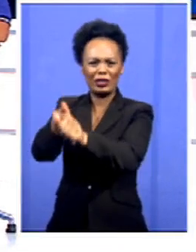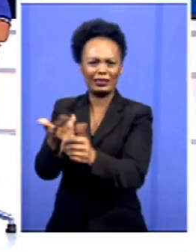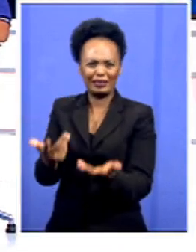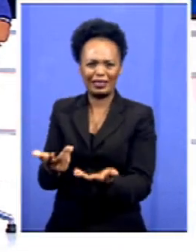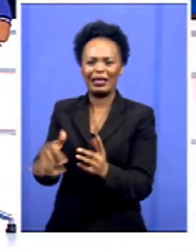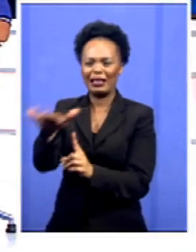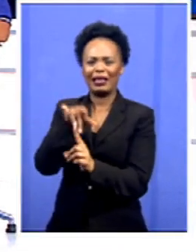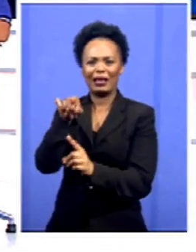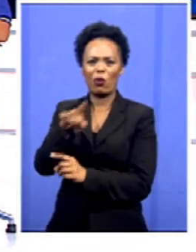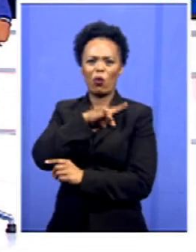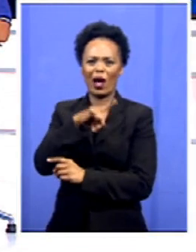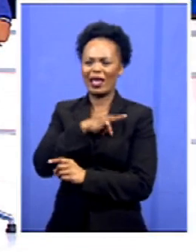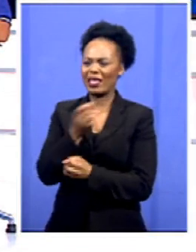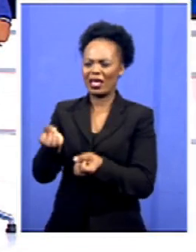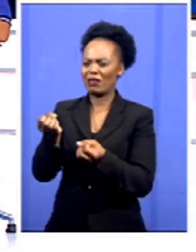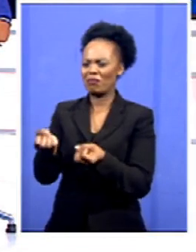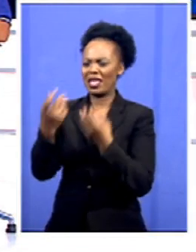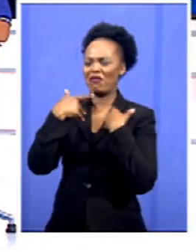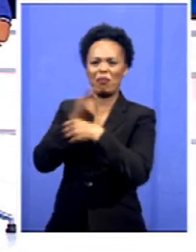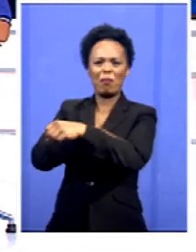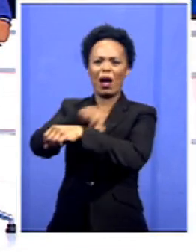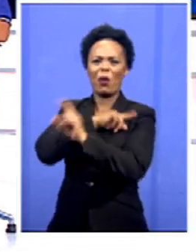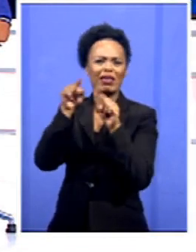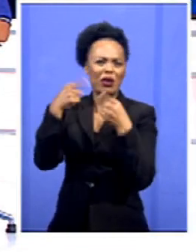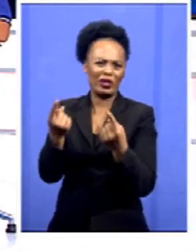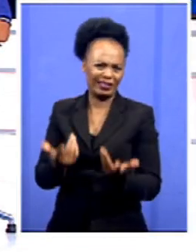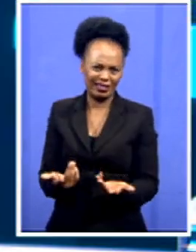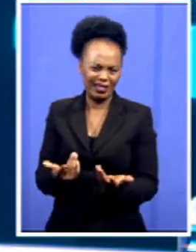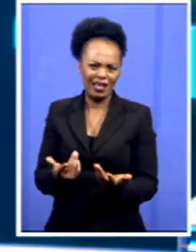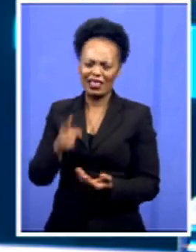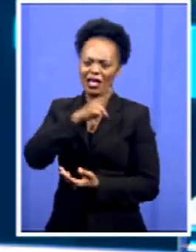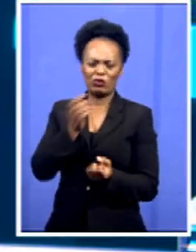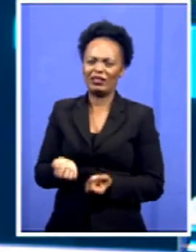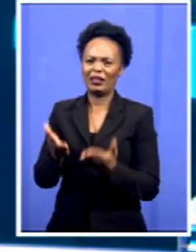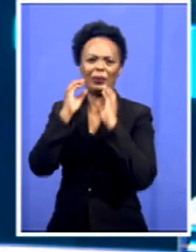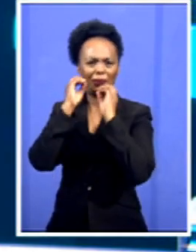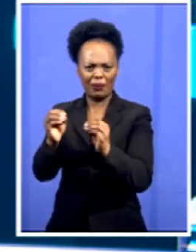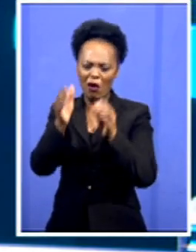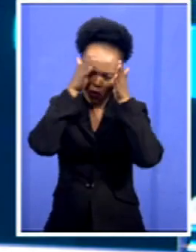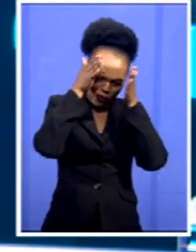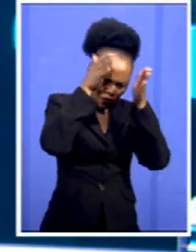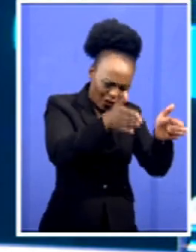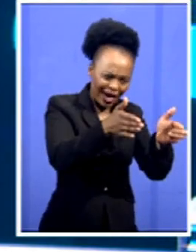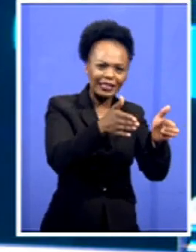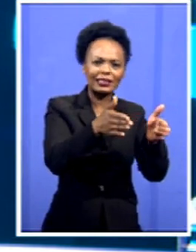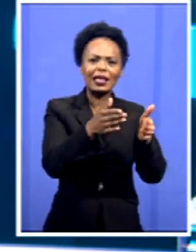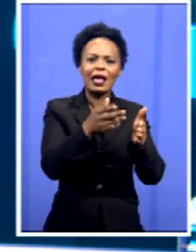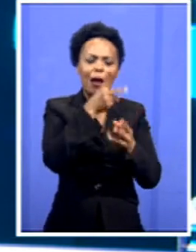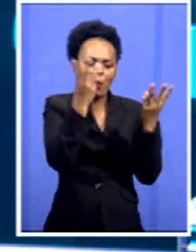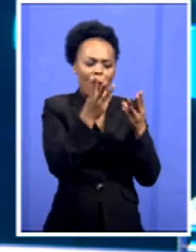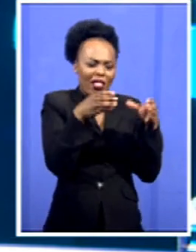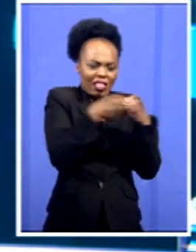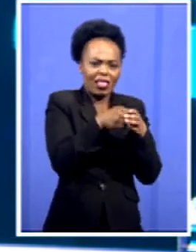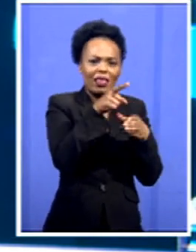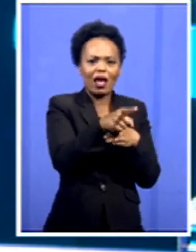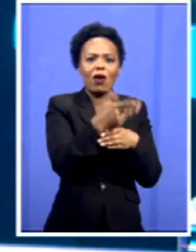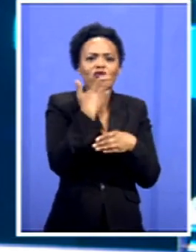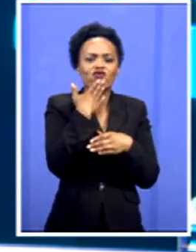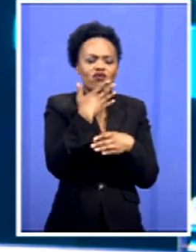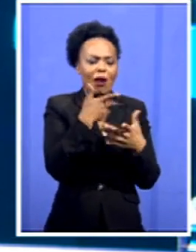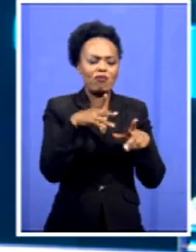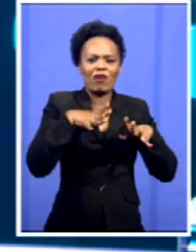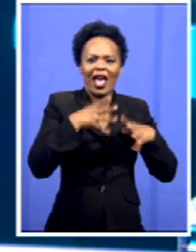you know, put them in power or retain them in power. Then they therefore concentrate on the, you know, the affluent areas